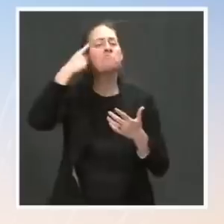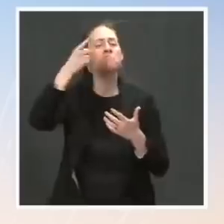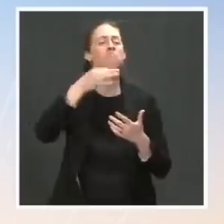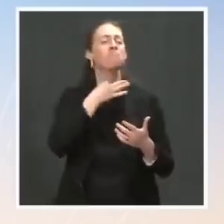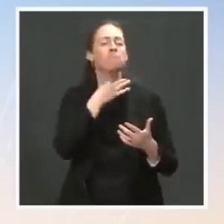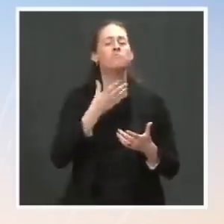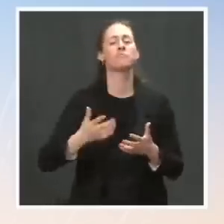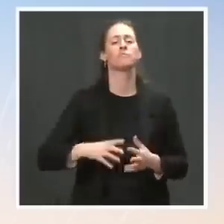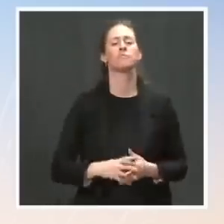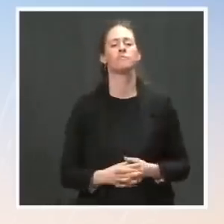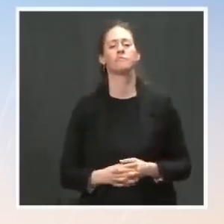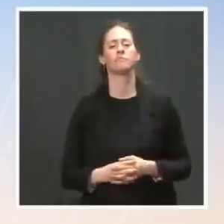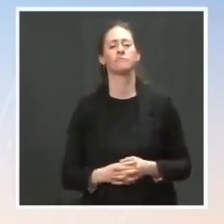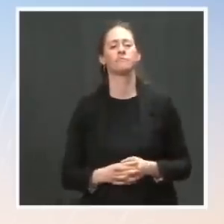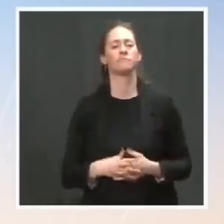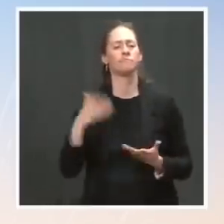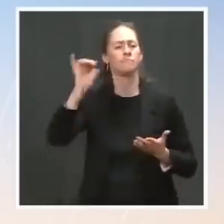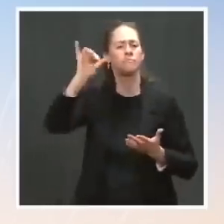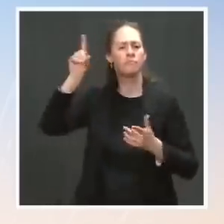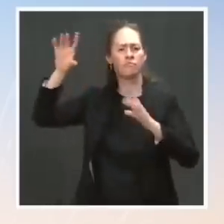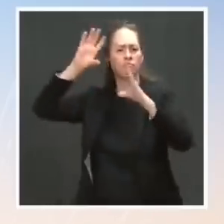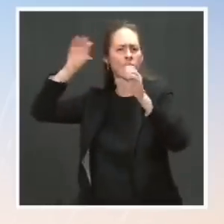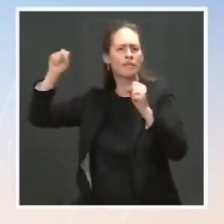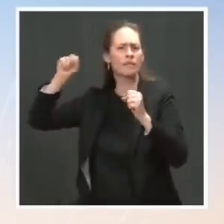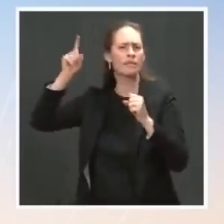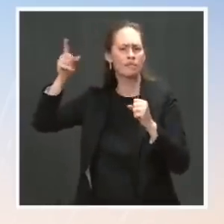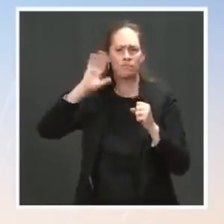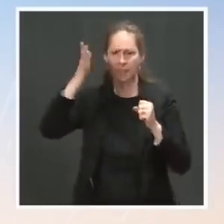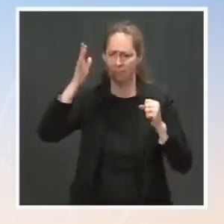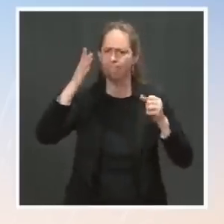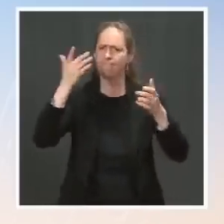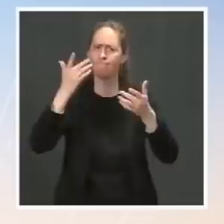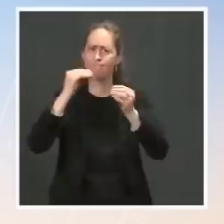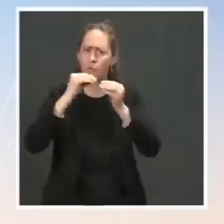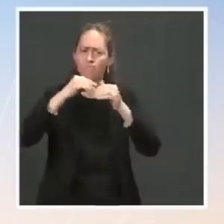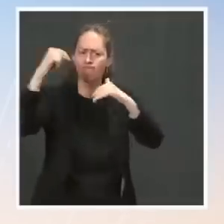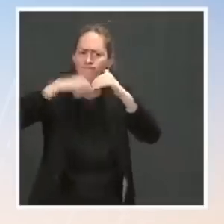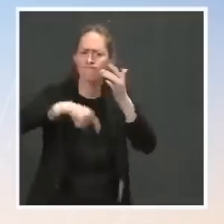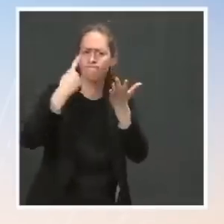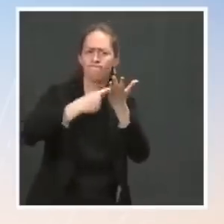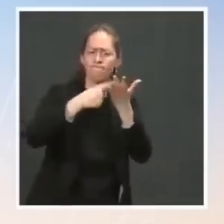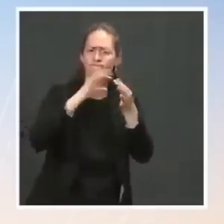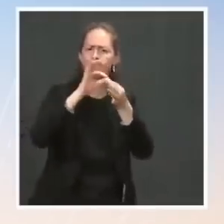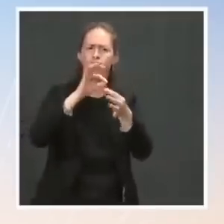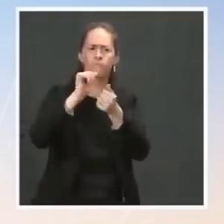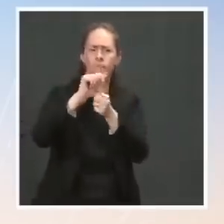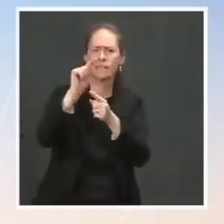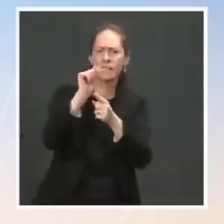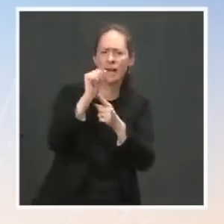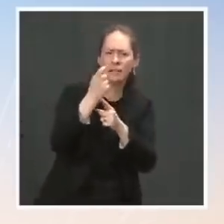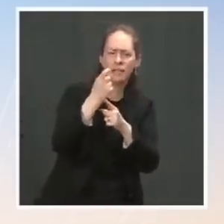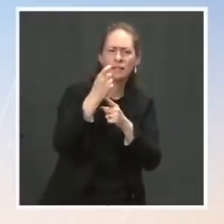the president's planning to announce this tax break going into effect, but are there other things that you can talk about the administration